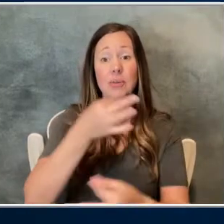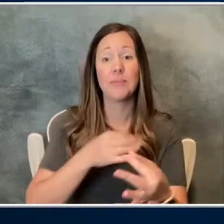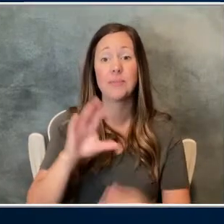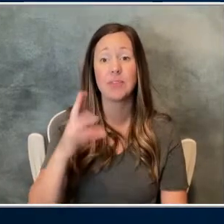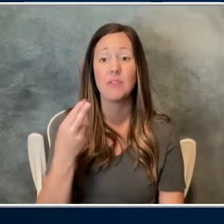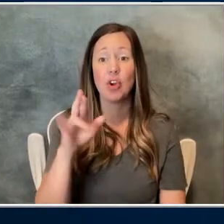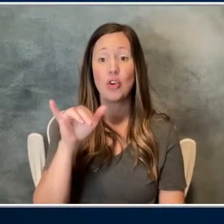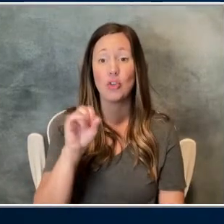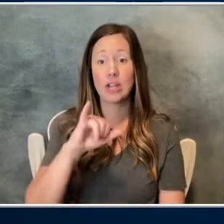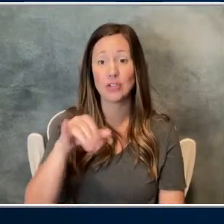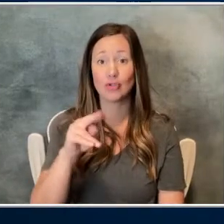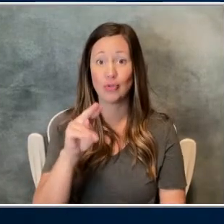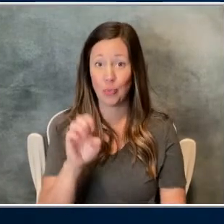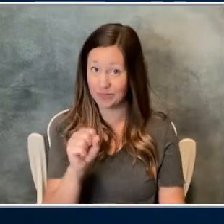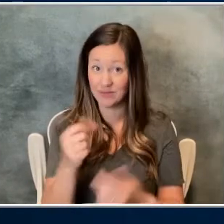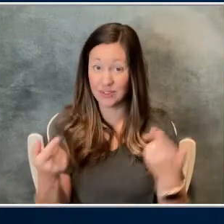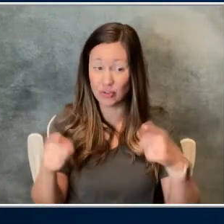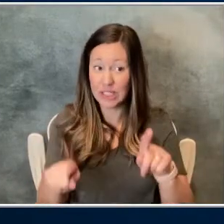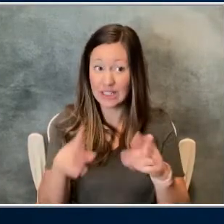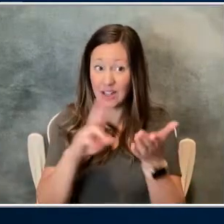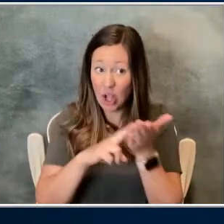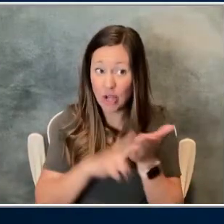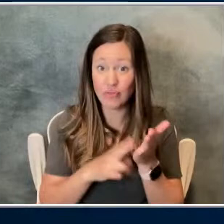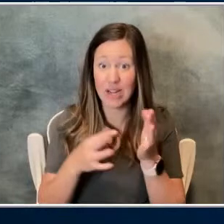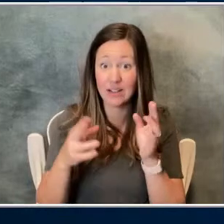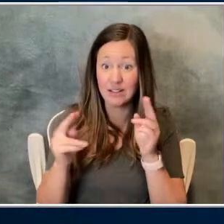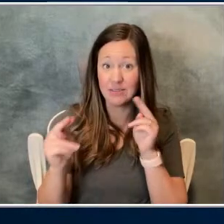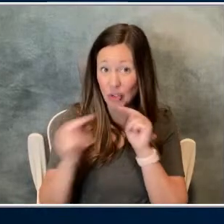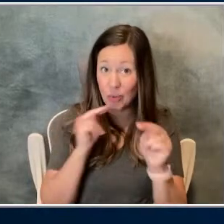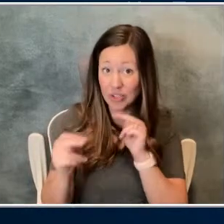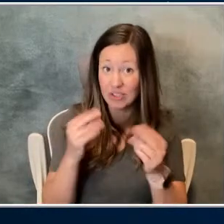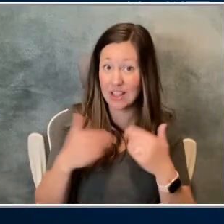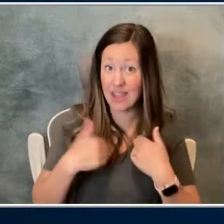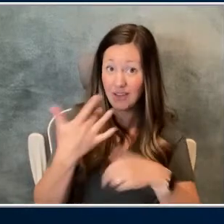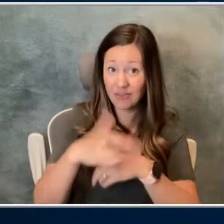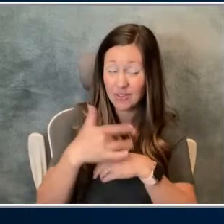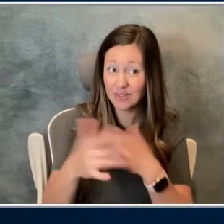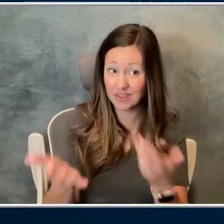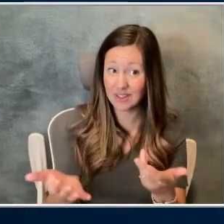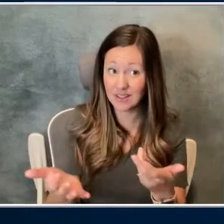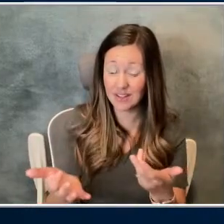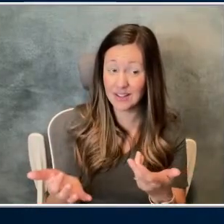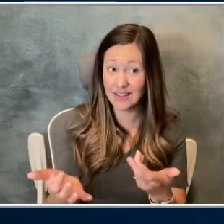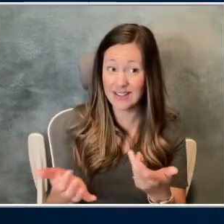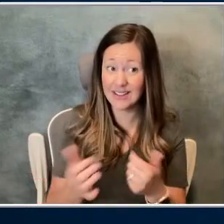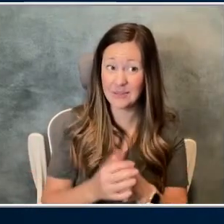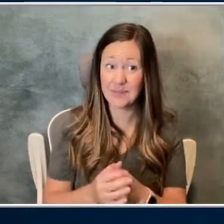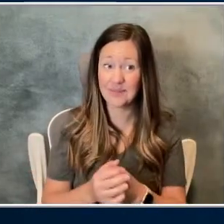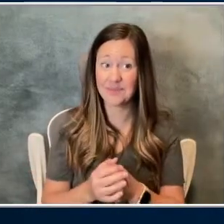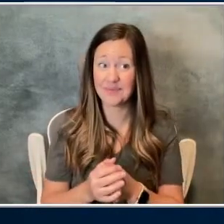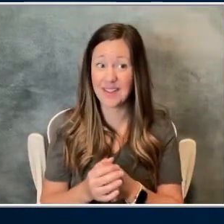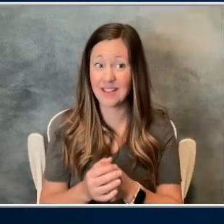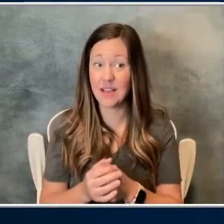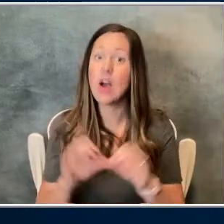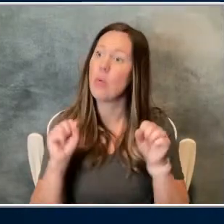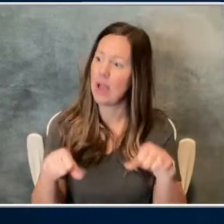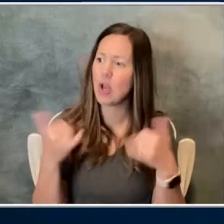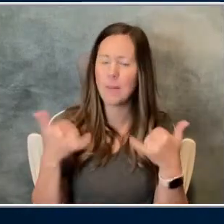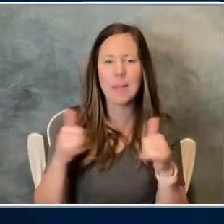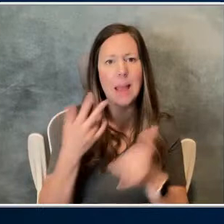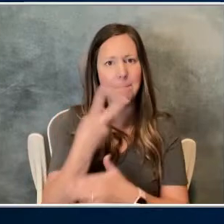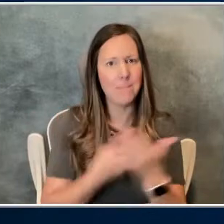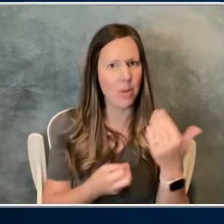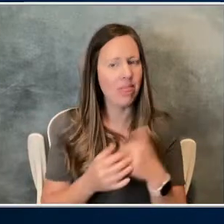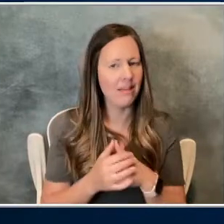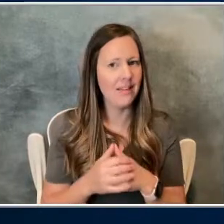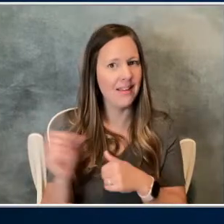contract negotiations right now. Okay, again, they got a spot open. Two-way athlete in 7th grade. I can play both sides of the line. Yeah. Can